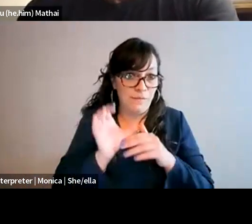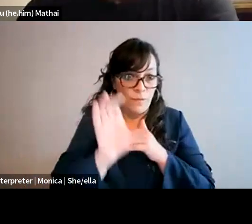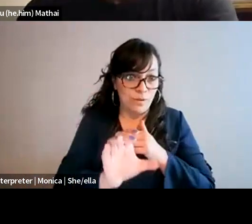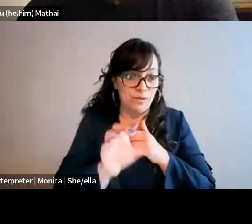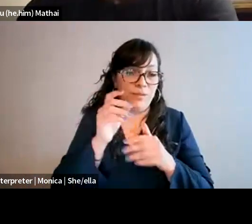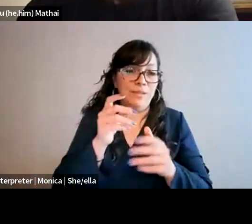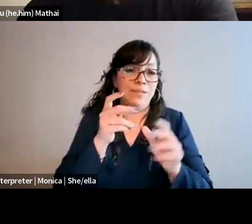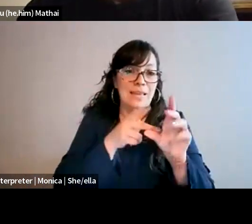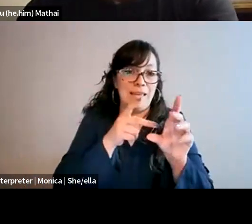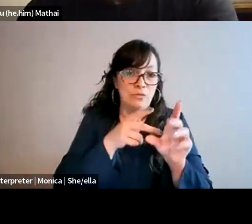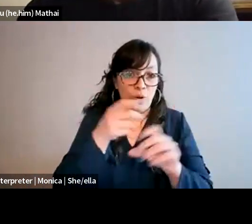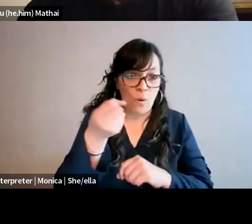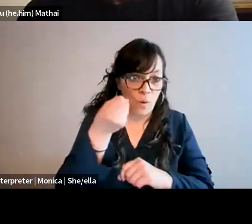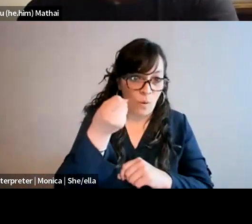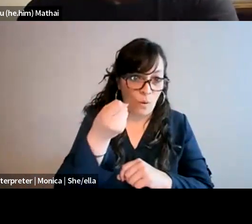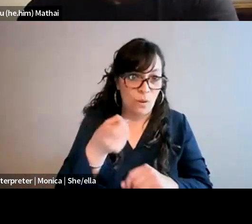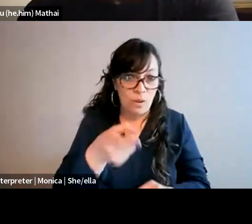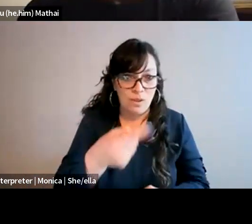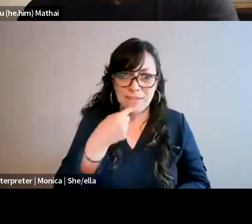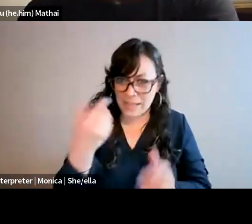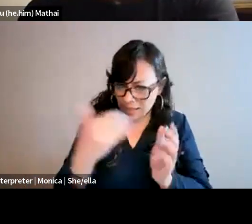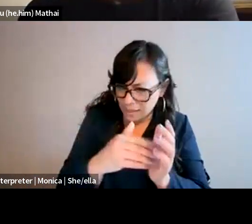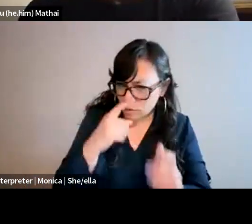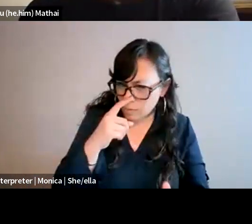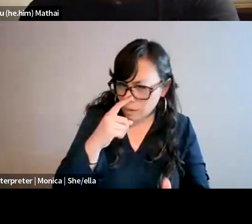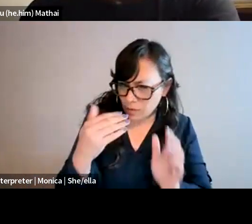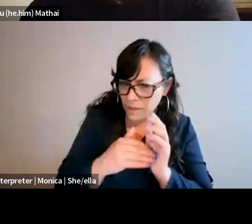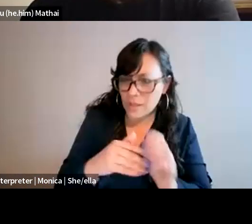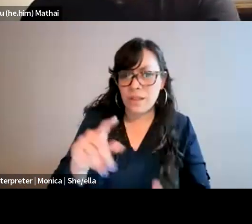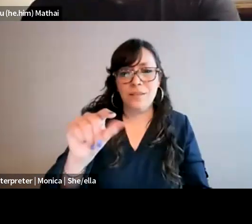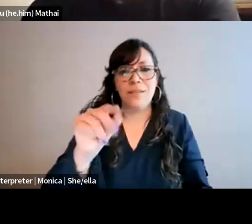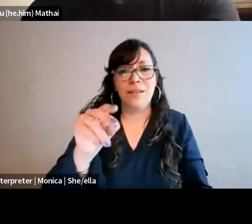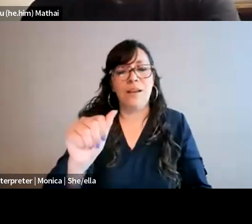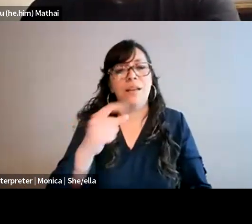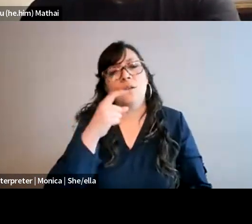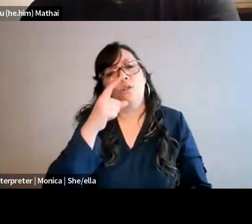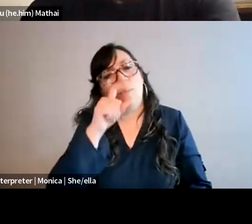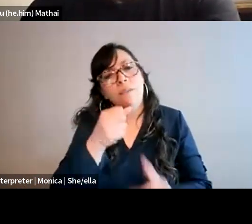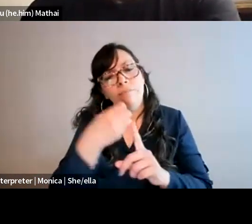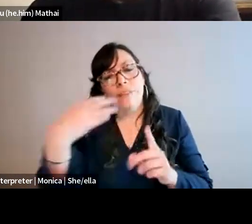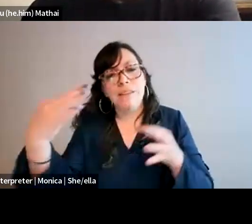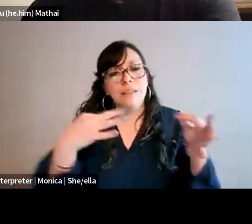hold? Sorry, can you say that one more time for me? Could you just tell us a little bit of Psychiatric